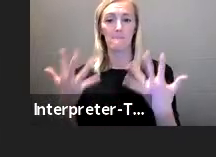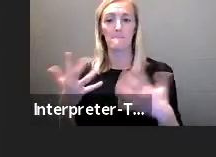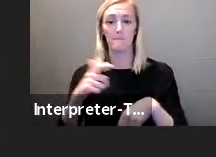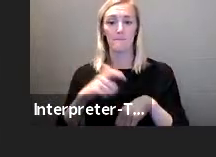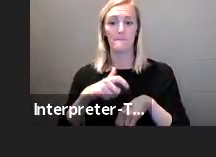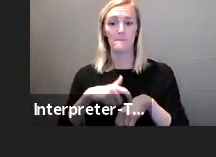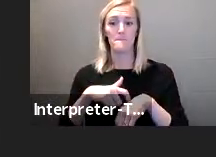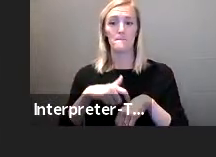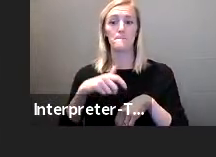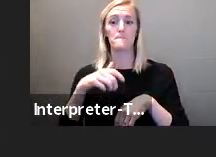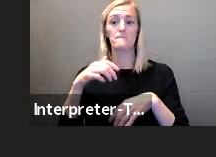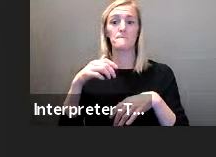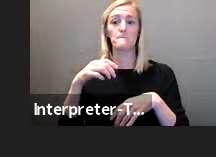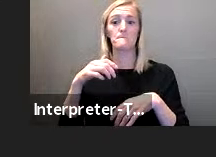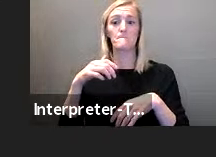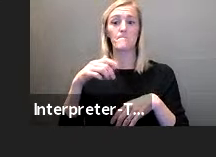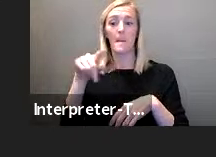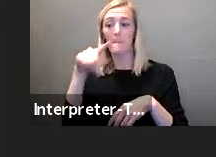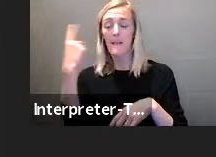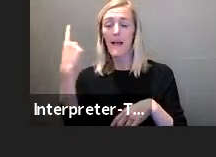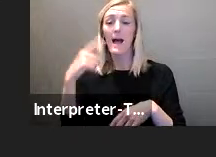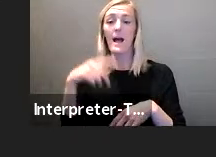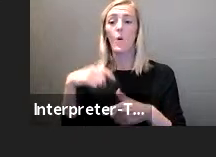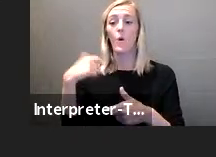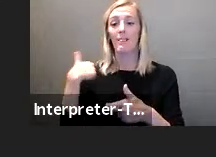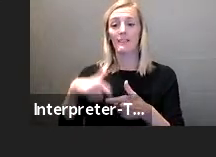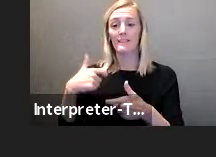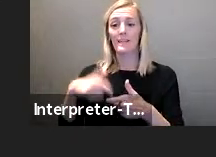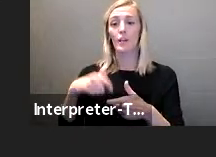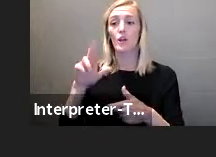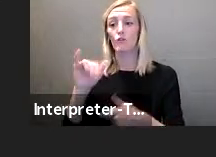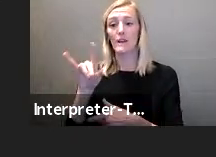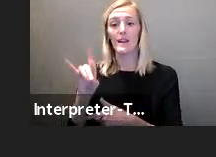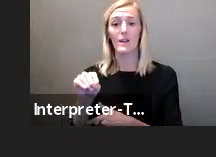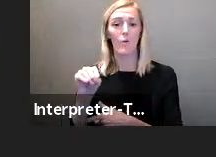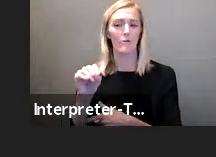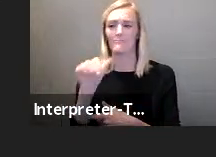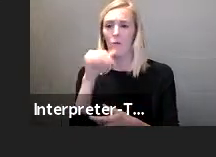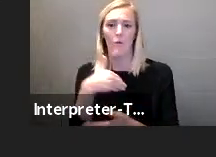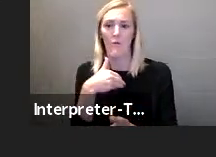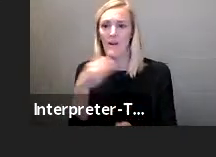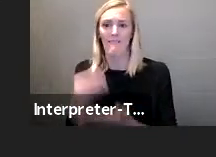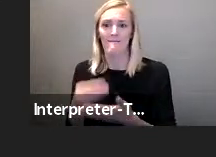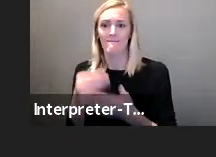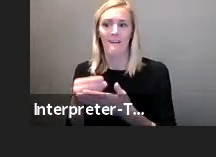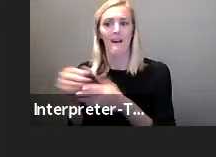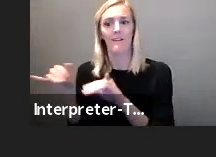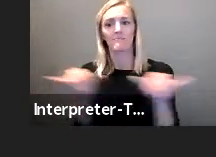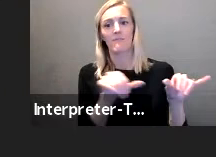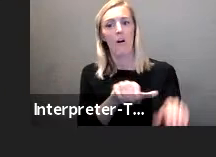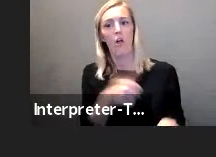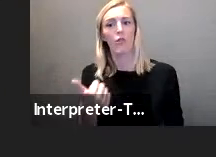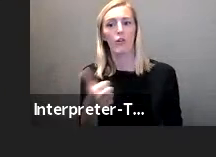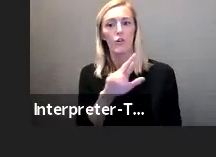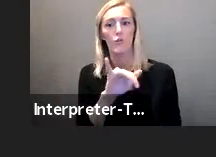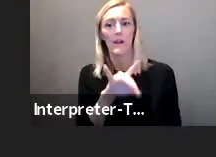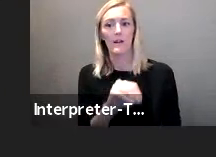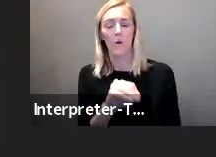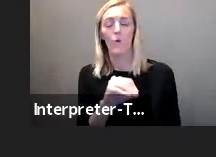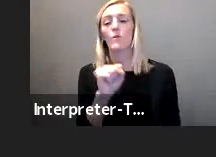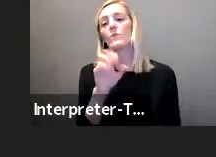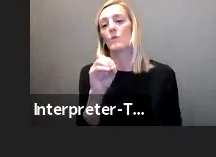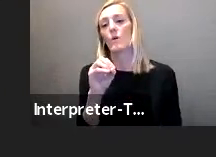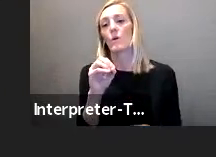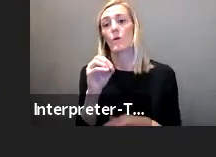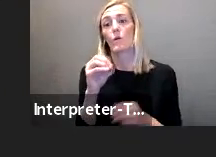African-American and Latino radio stations don't have the funding that some of the other radio stations do. So for them, advertising